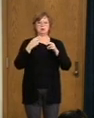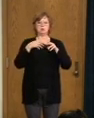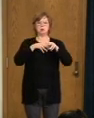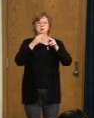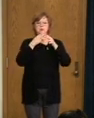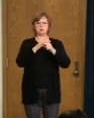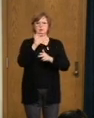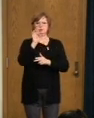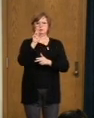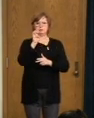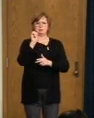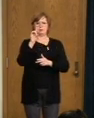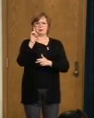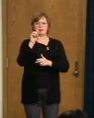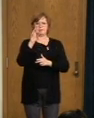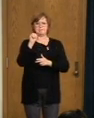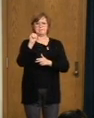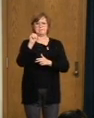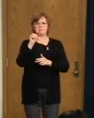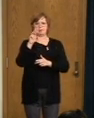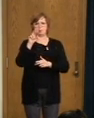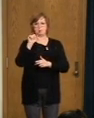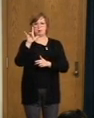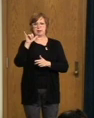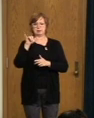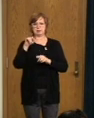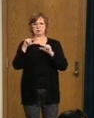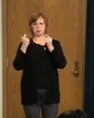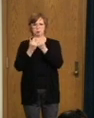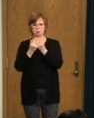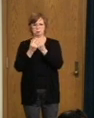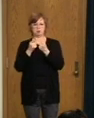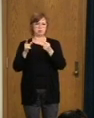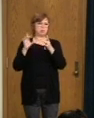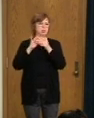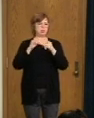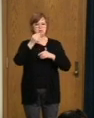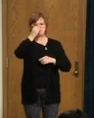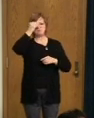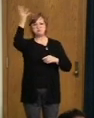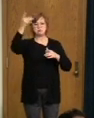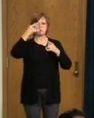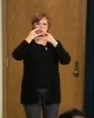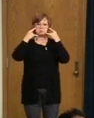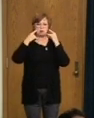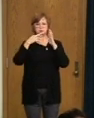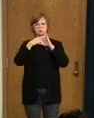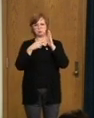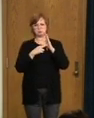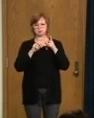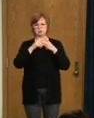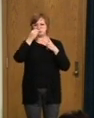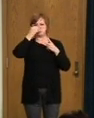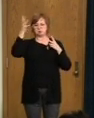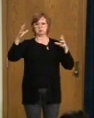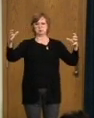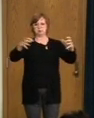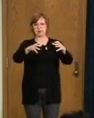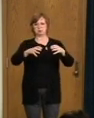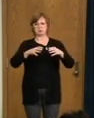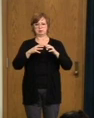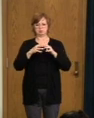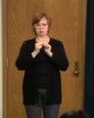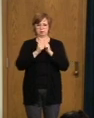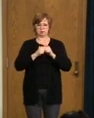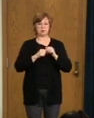in relation to the comments and their flaunting of mask orders and flaunting of gathering orders? So